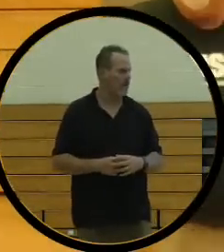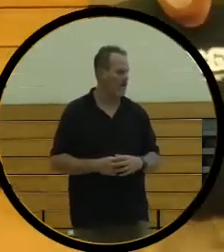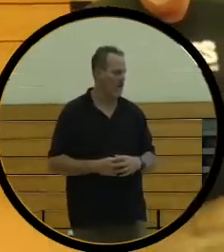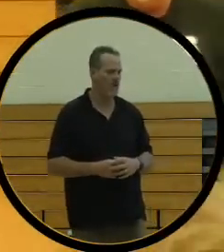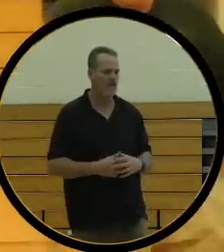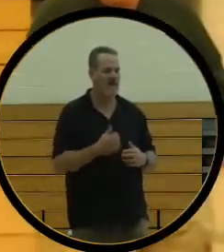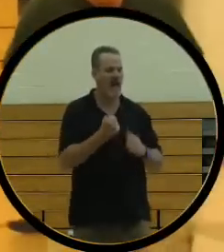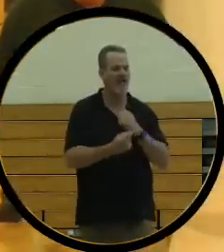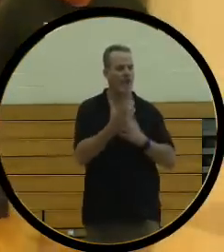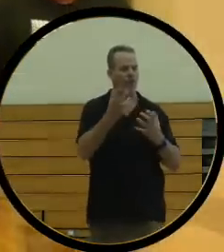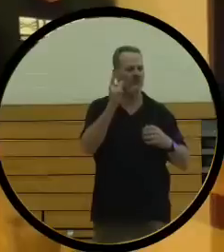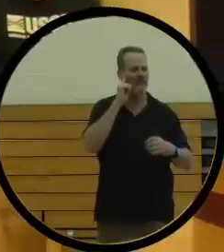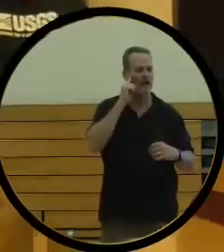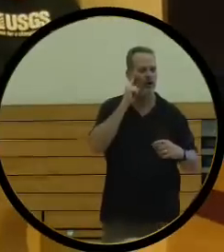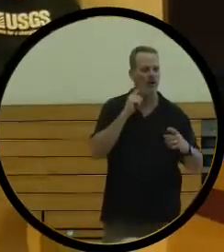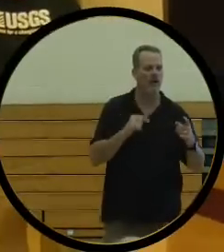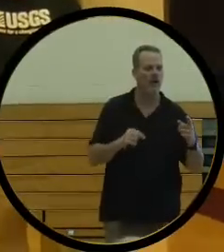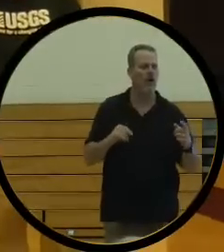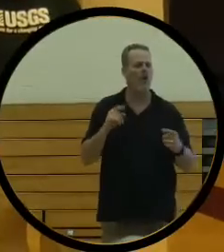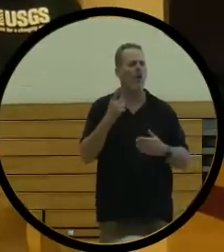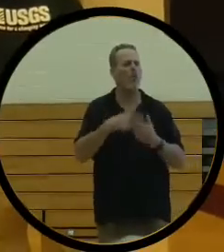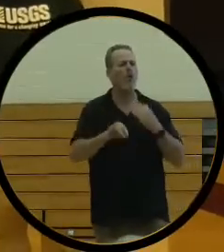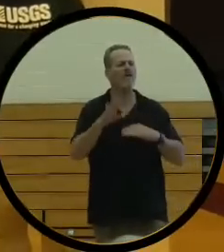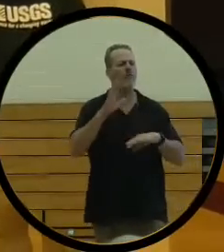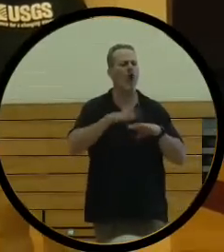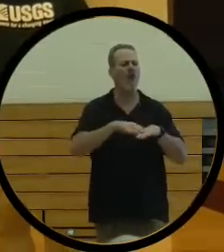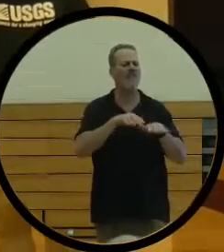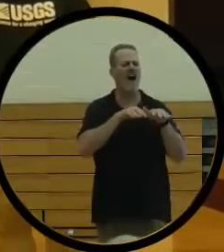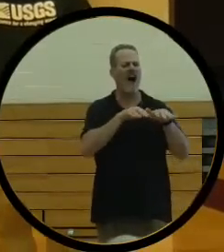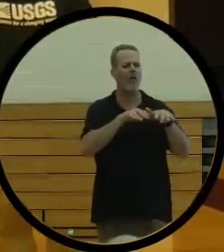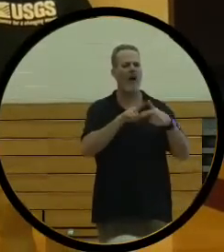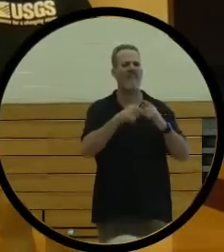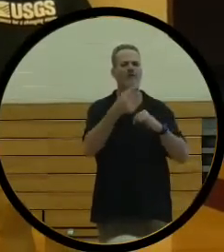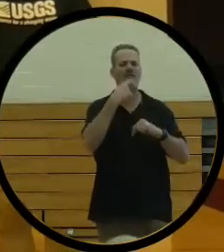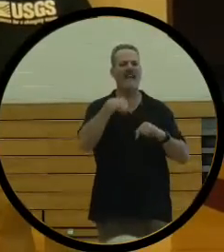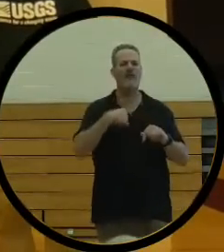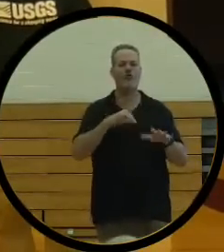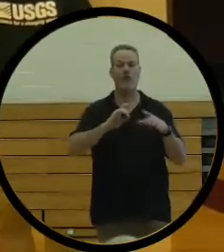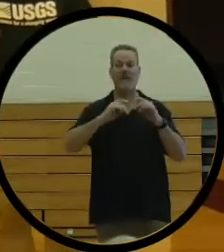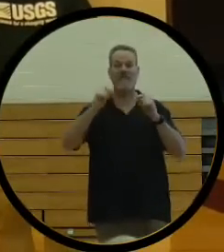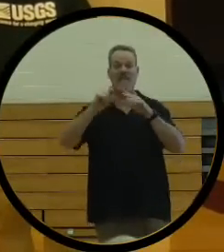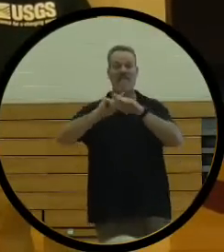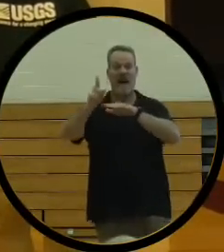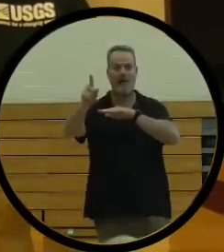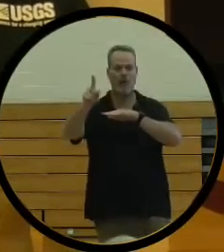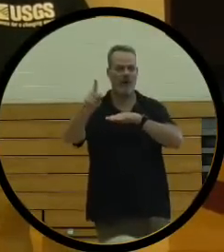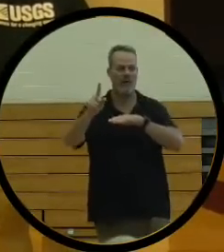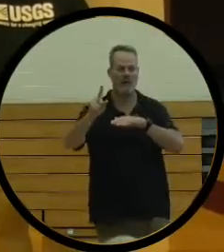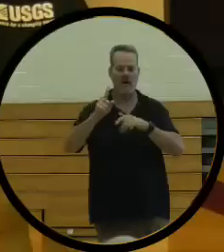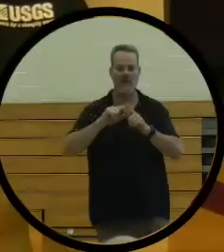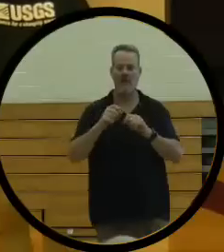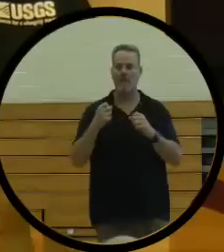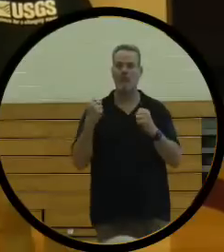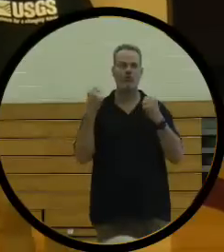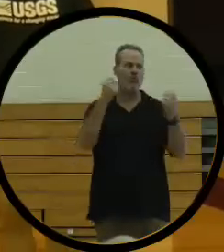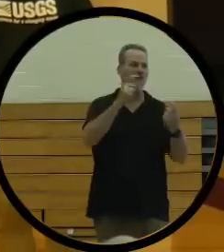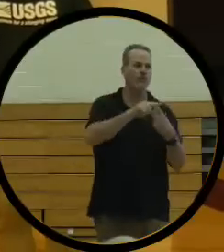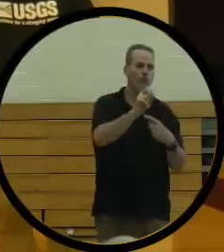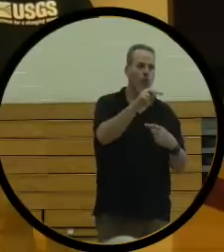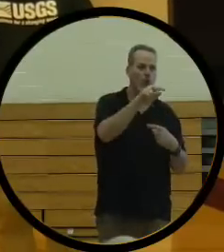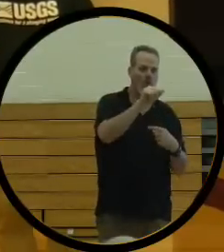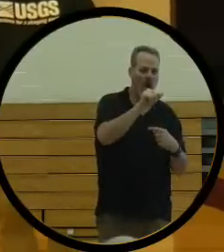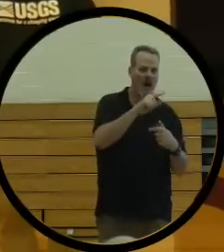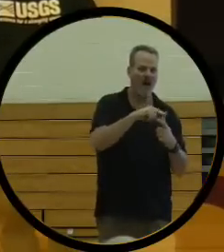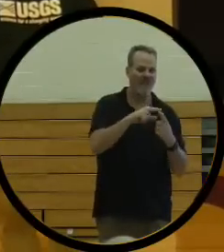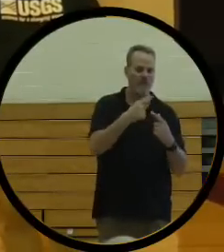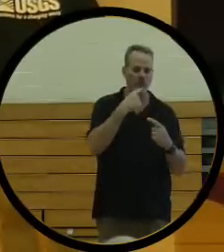Everybody wants to hear the question. So what if we're on the highway and you guys tell us to evacuate? And we start going, say, towards Kona, you say go that way,